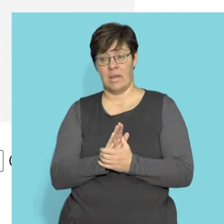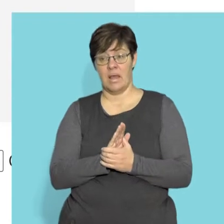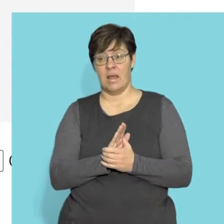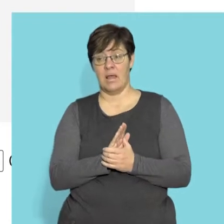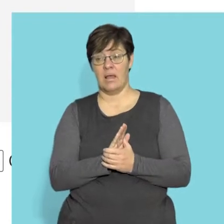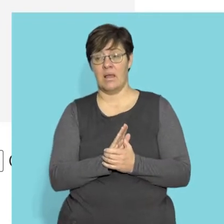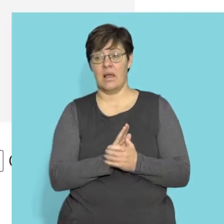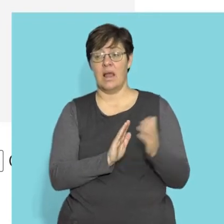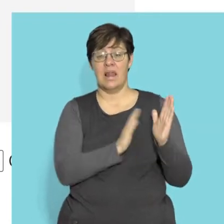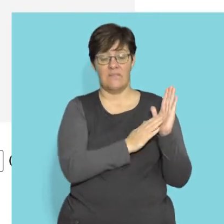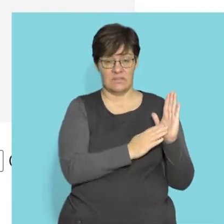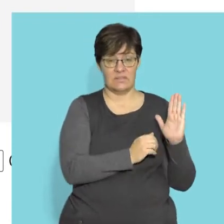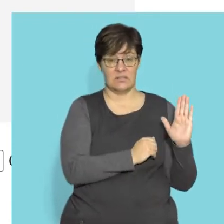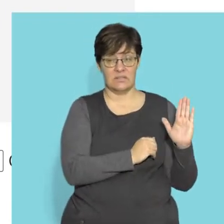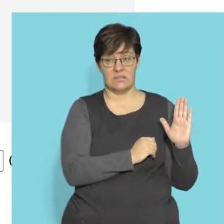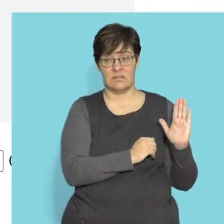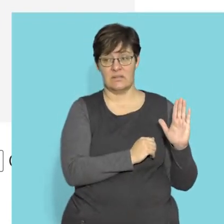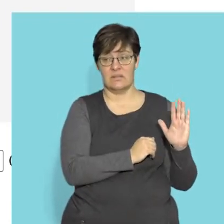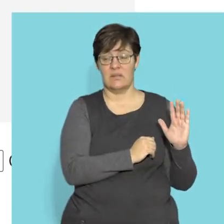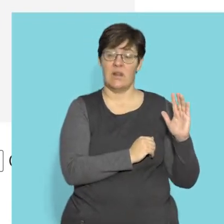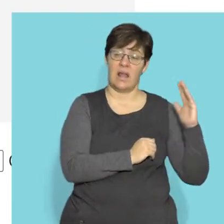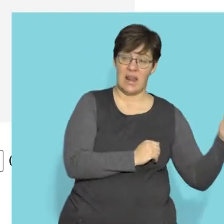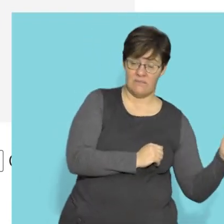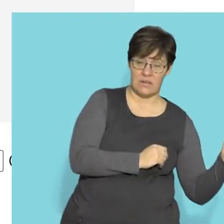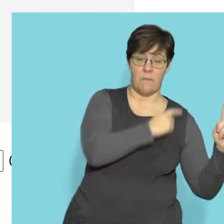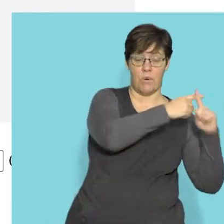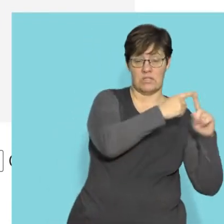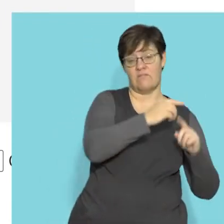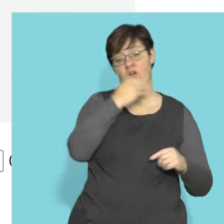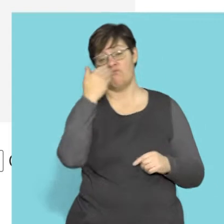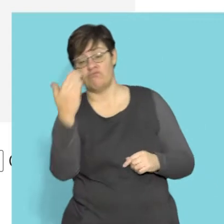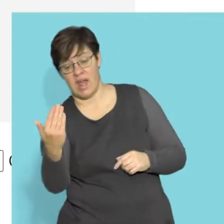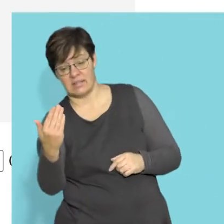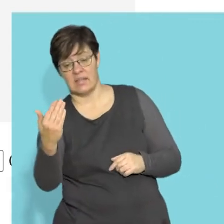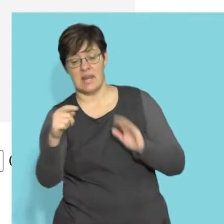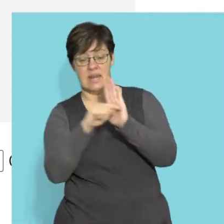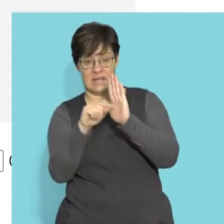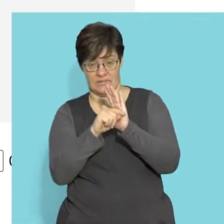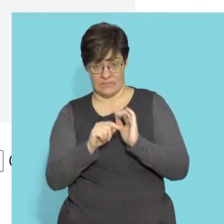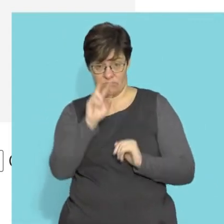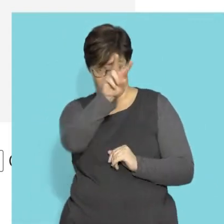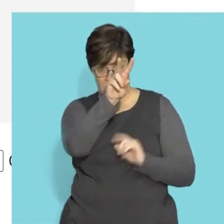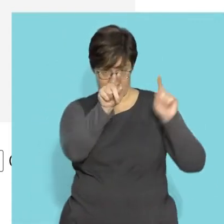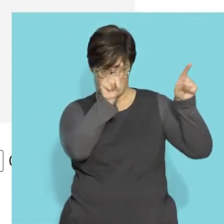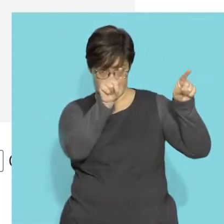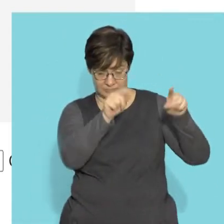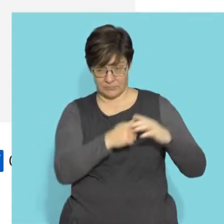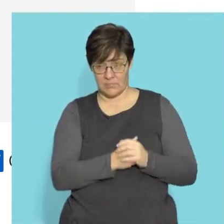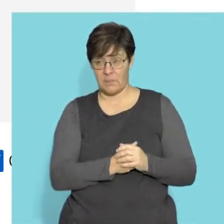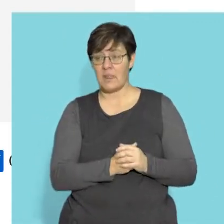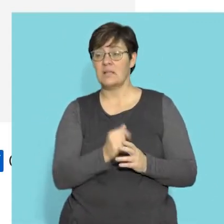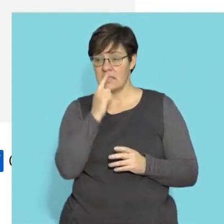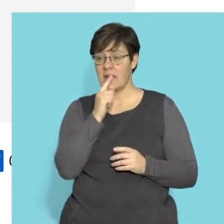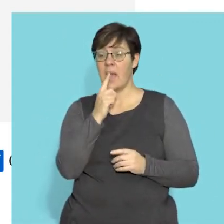it's the positive direction of current, and on the right hand it's the negative. We follow it around, we can show the direction of the current as